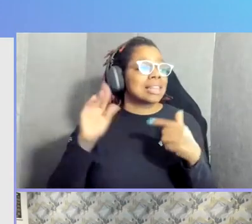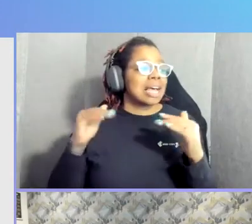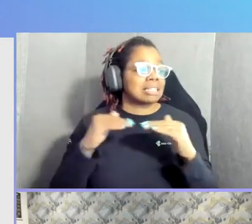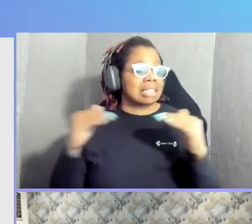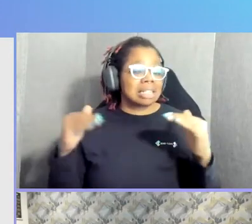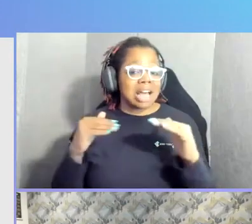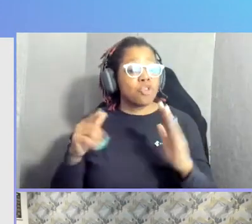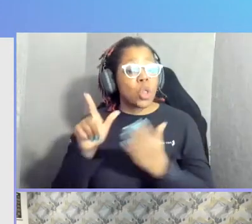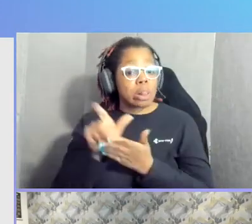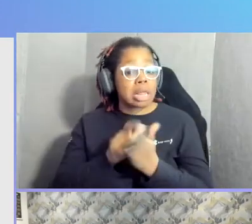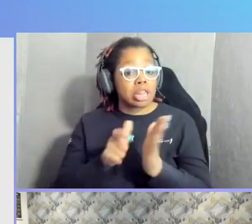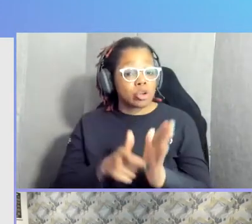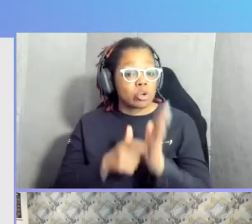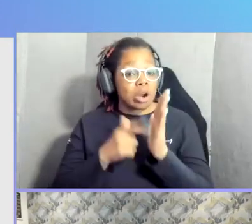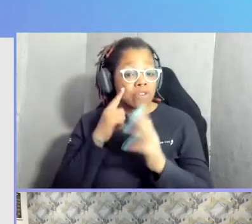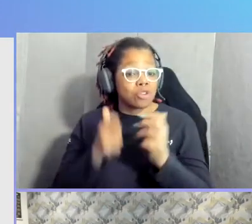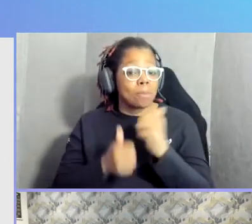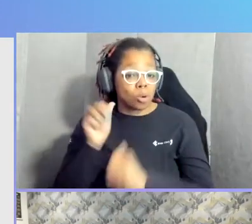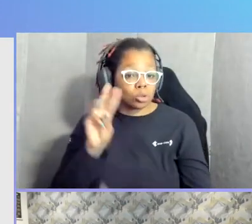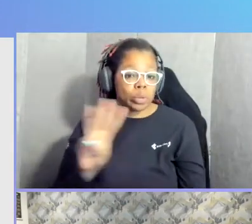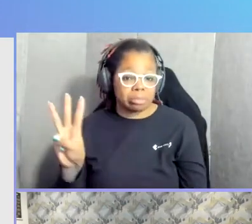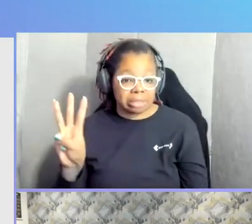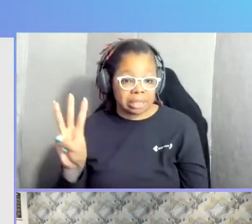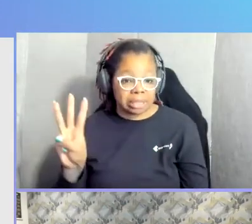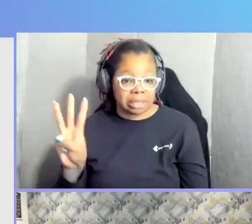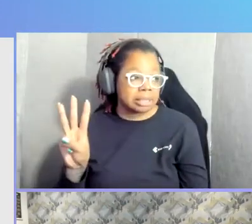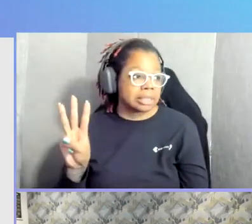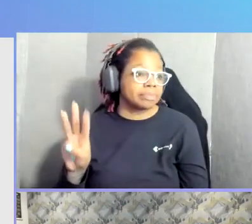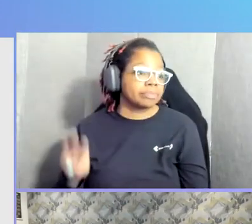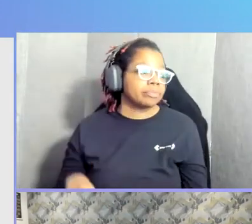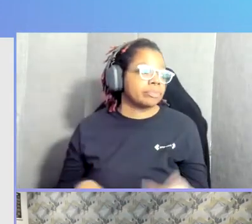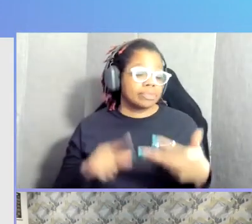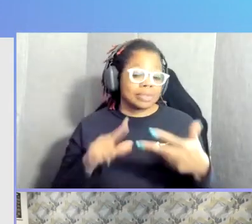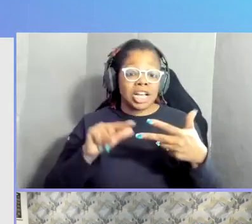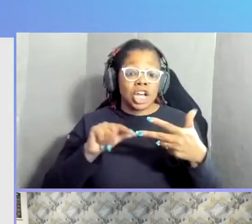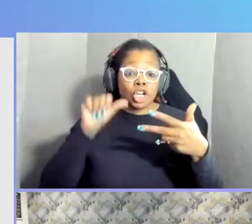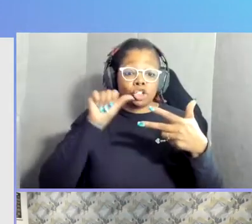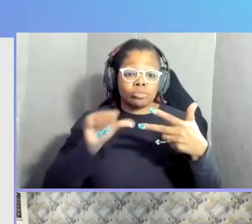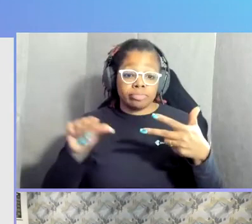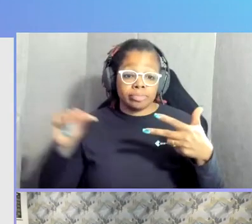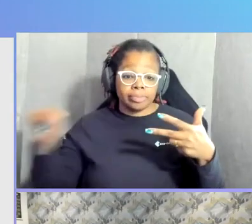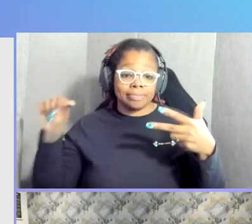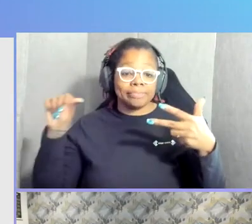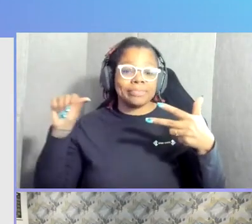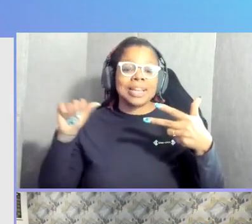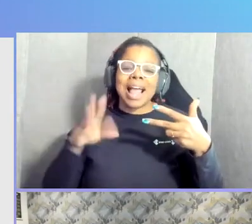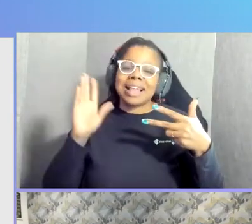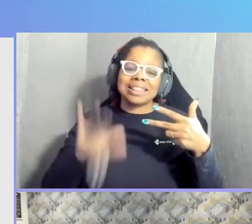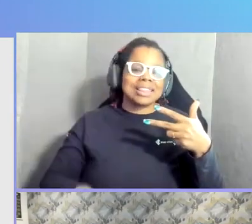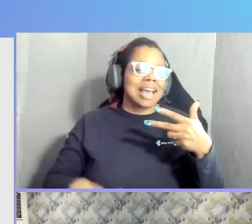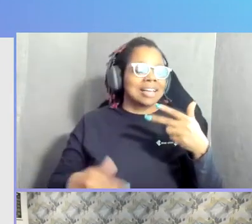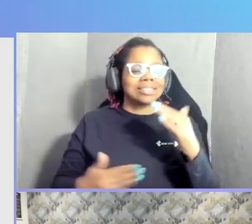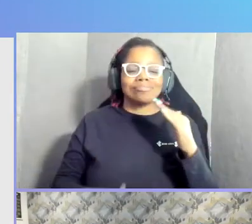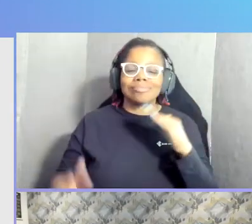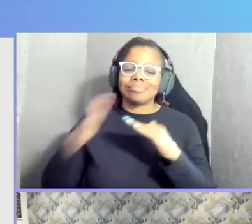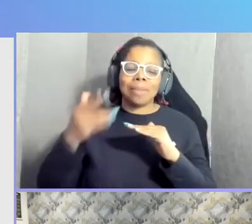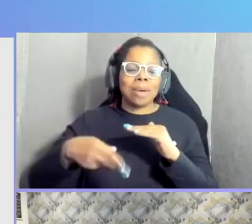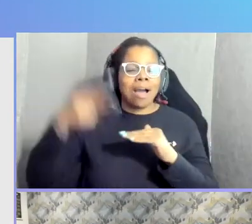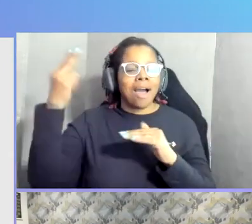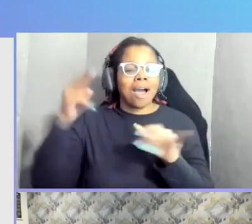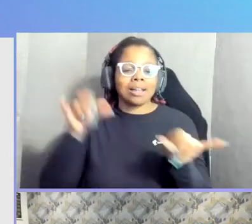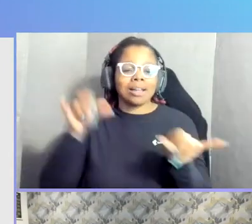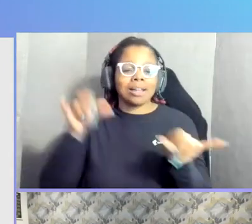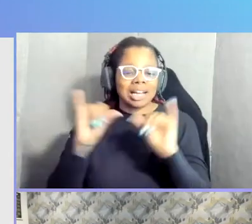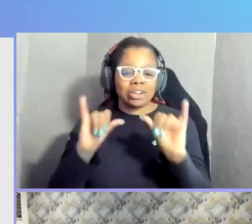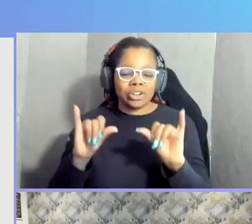legally required for most of the websites. And we have the triple A, that is the highest standard. It means we